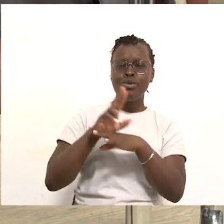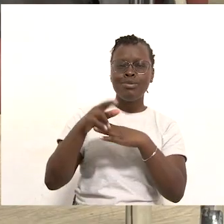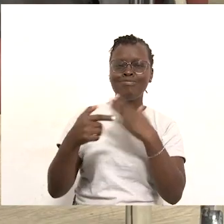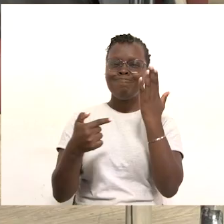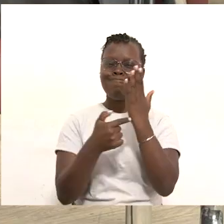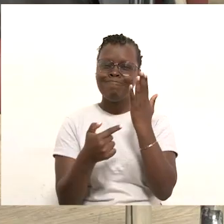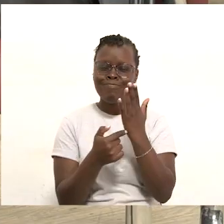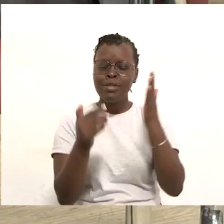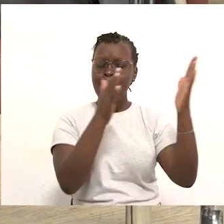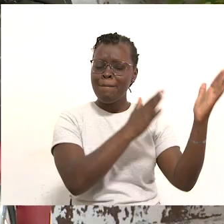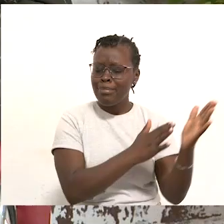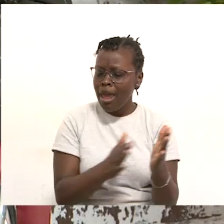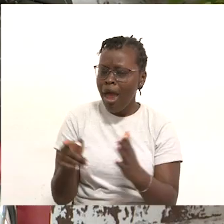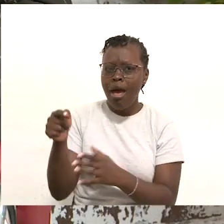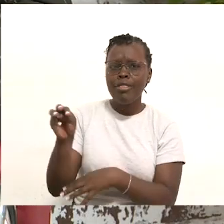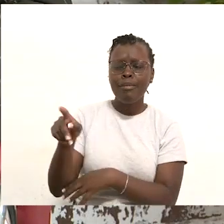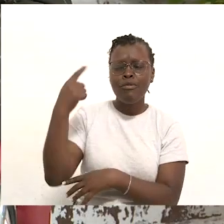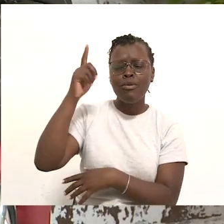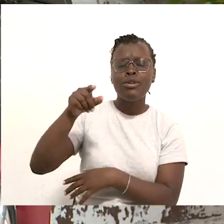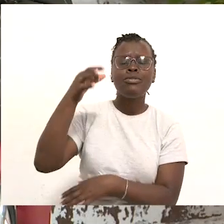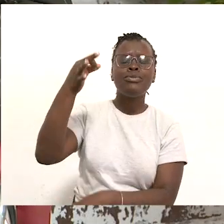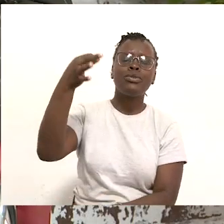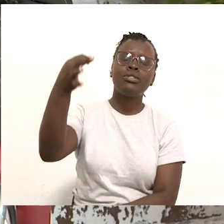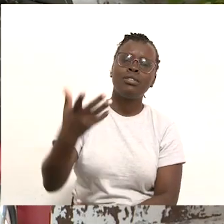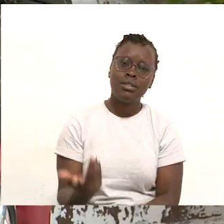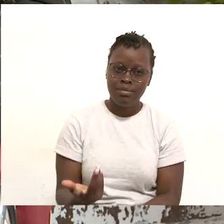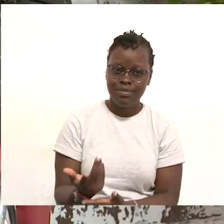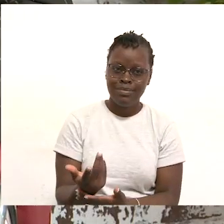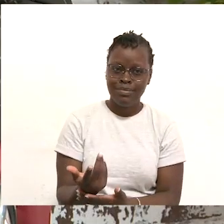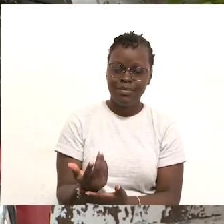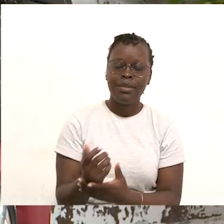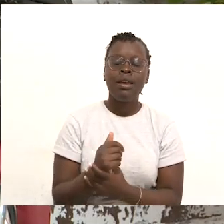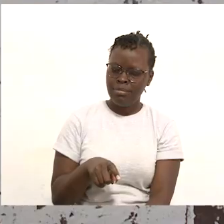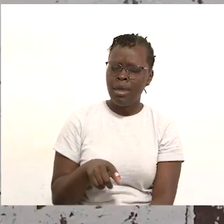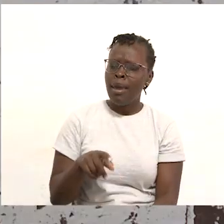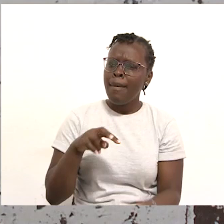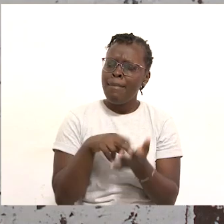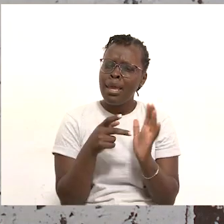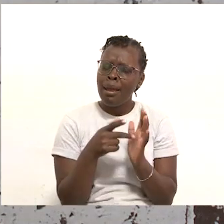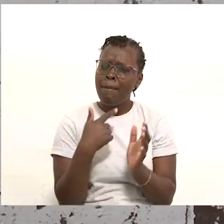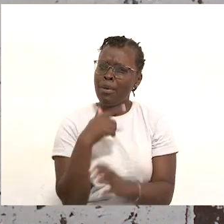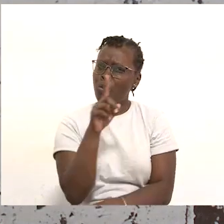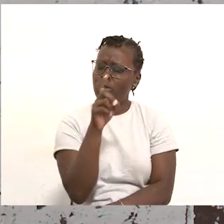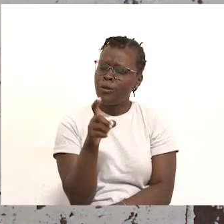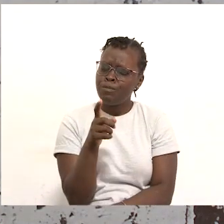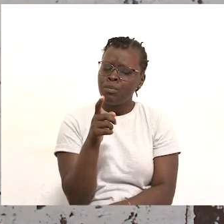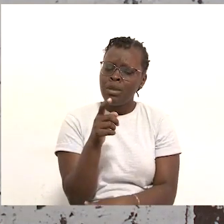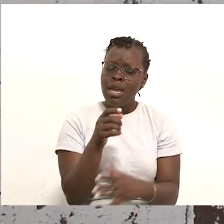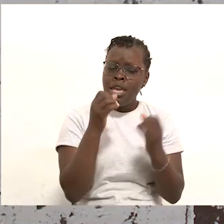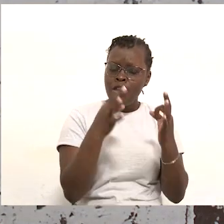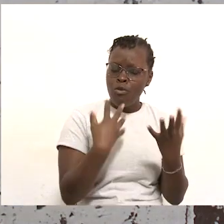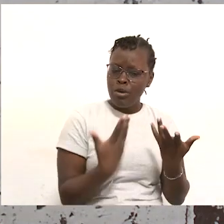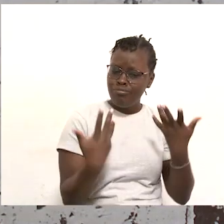ethically, preparing them for success in various aspects of their lives. So I'd love to hear from both of you. What do we